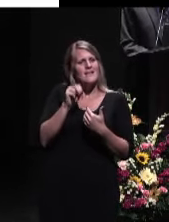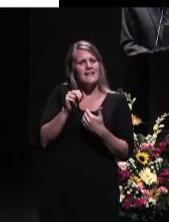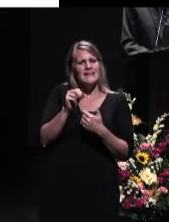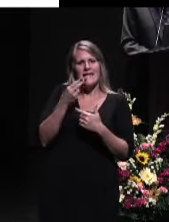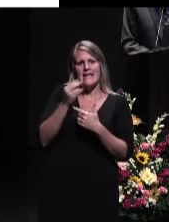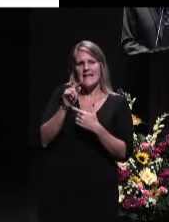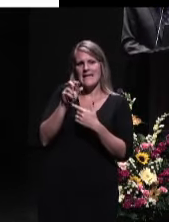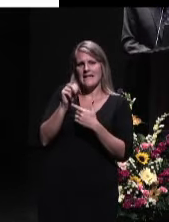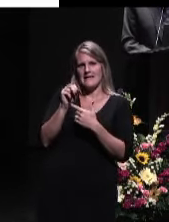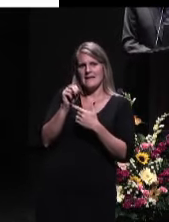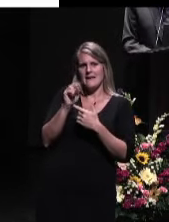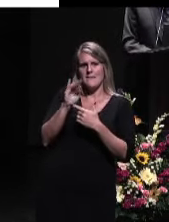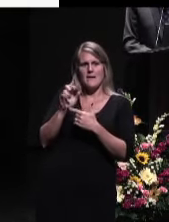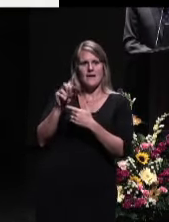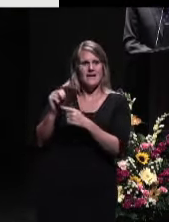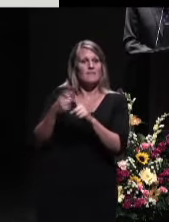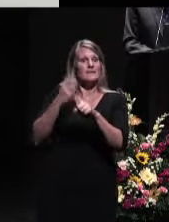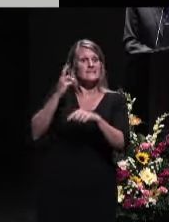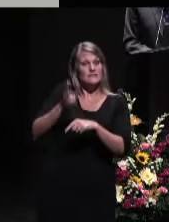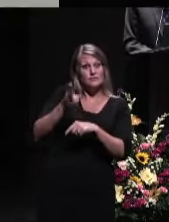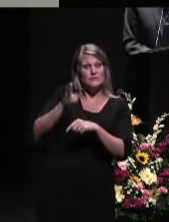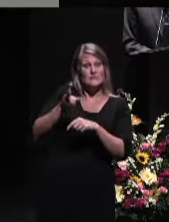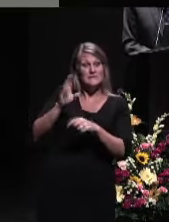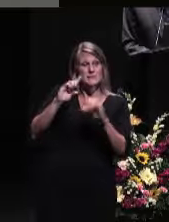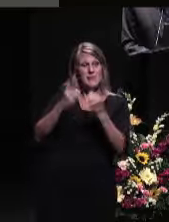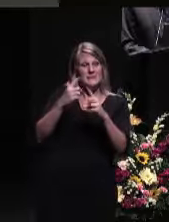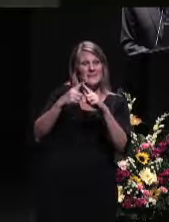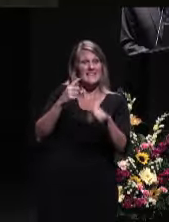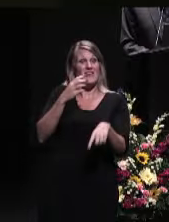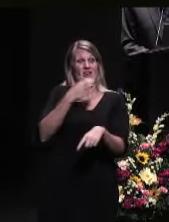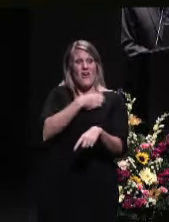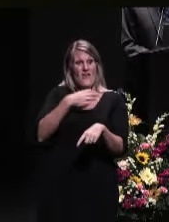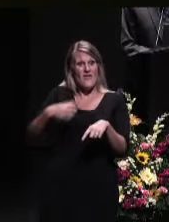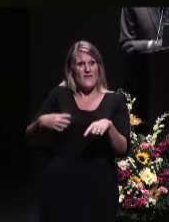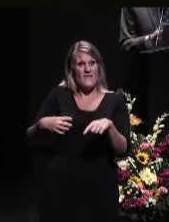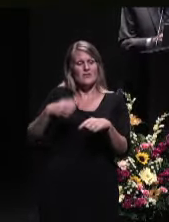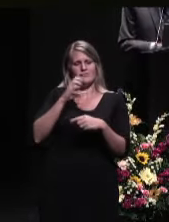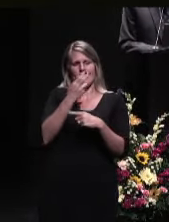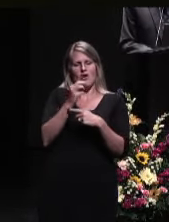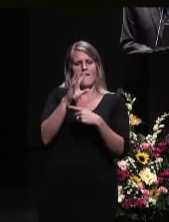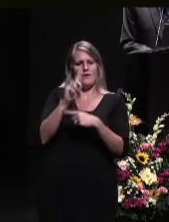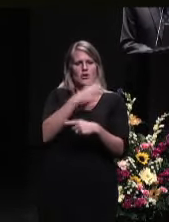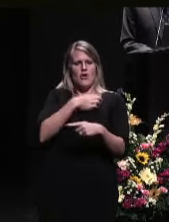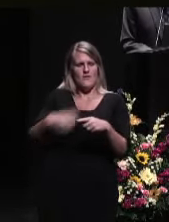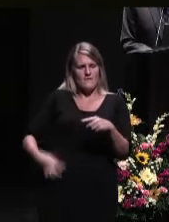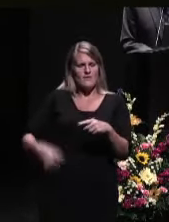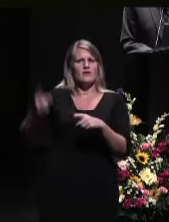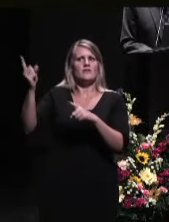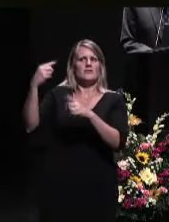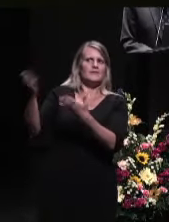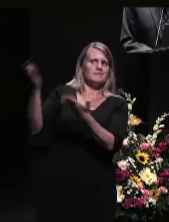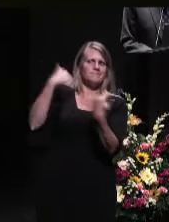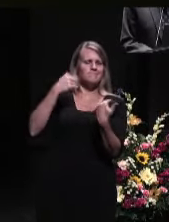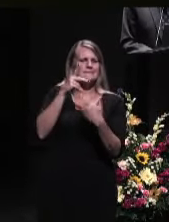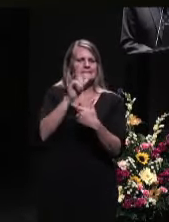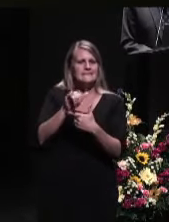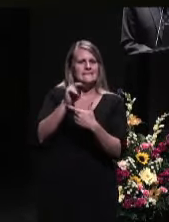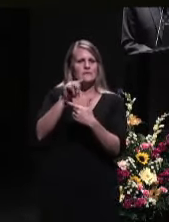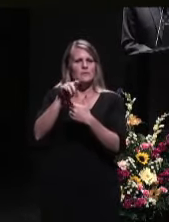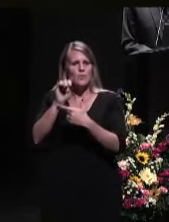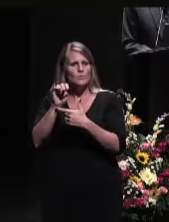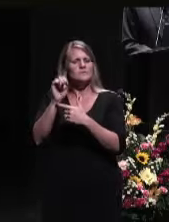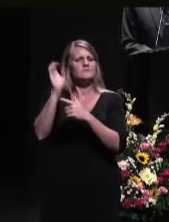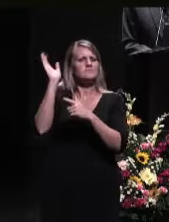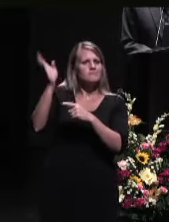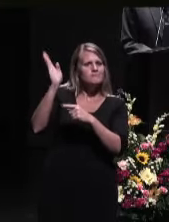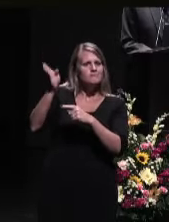from the History Department at Harvard to come in and give the address, the keynote address. She's an alum of